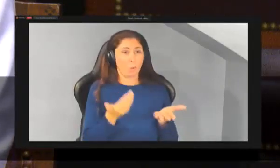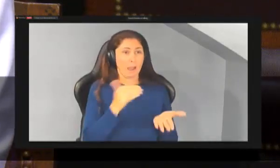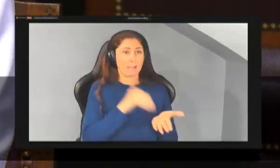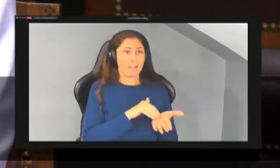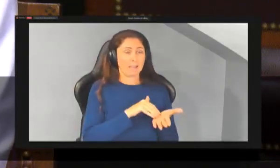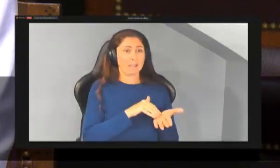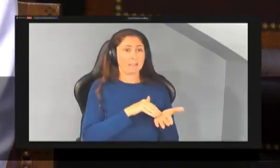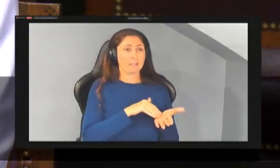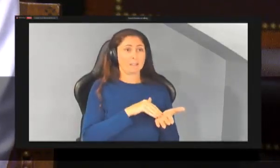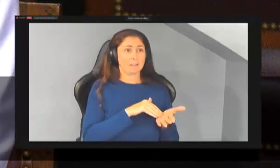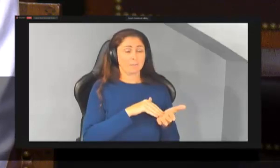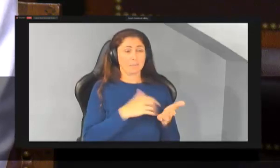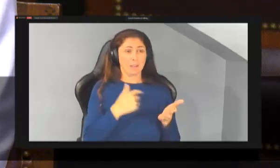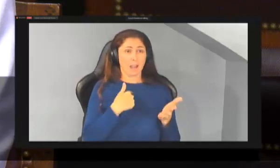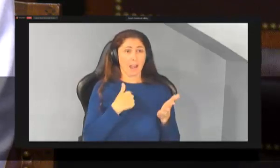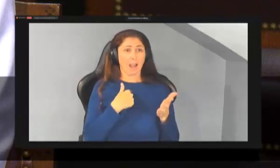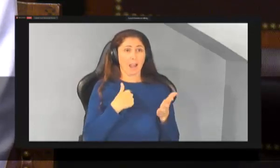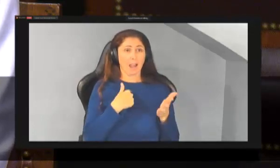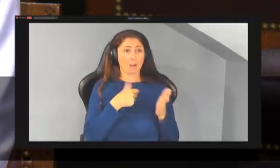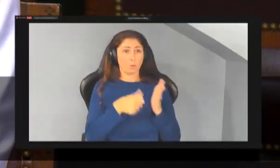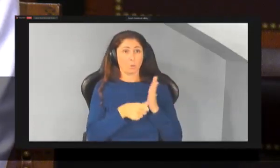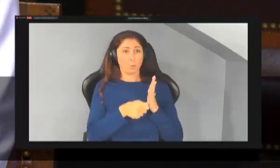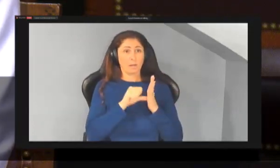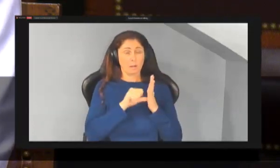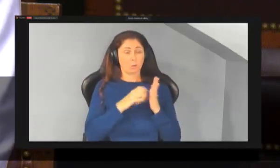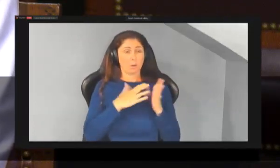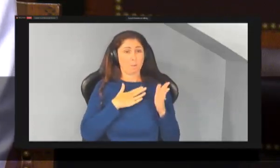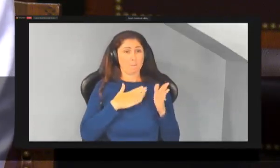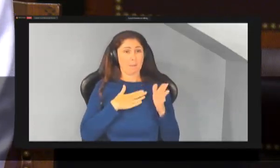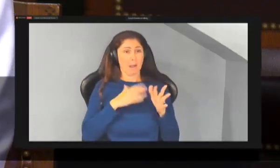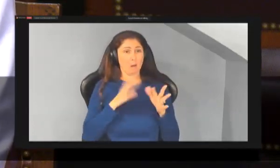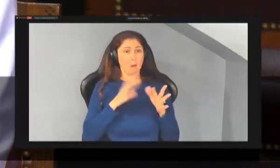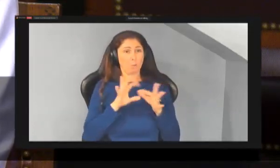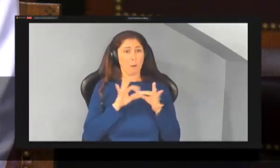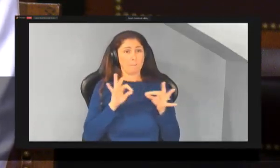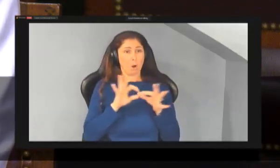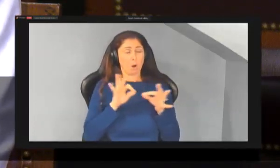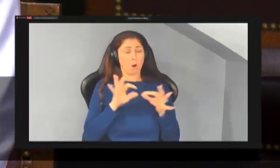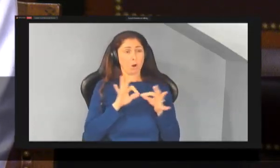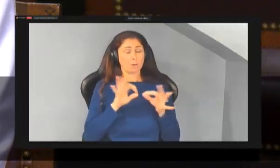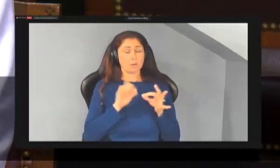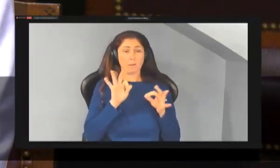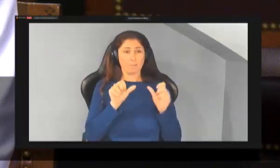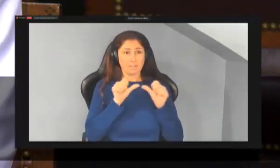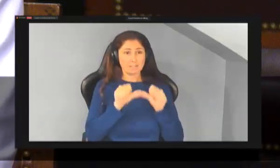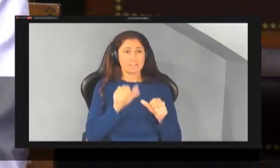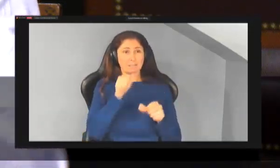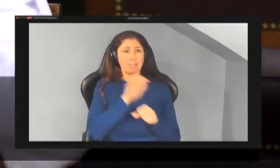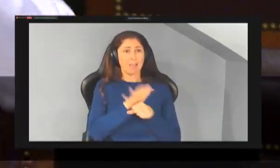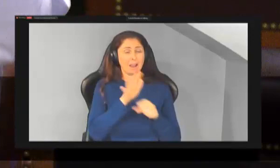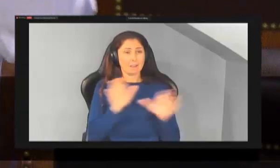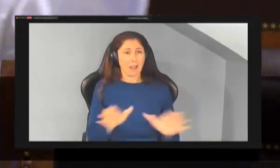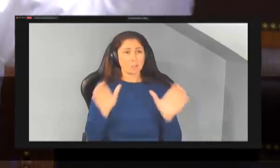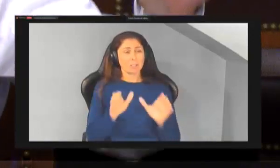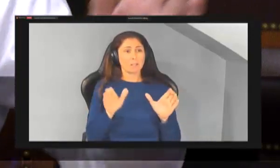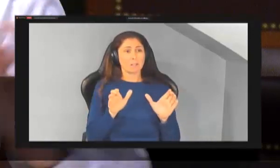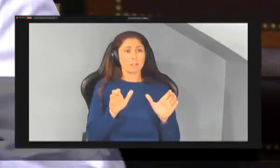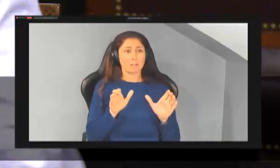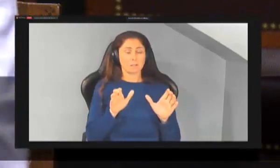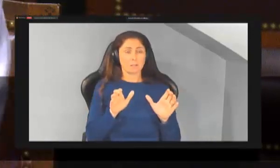I reiterate my remarks of the consistent lack of action across